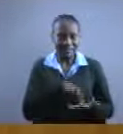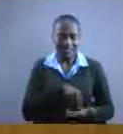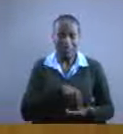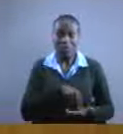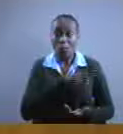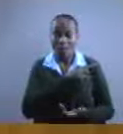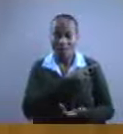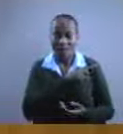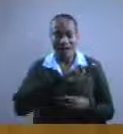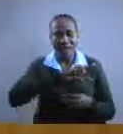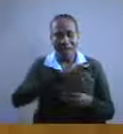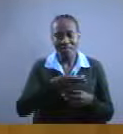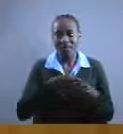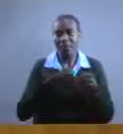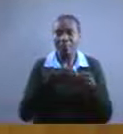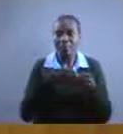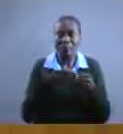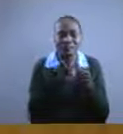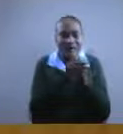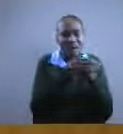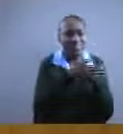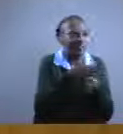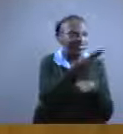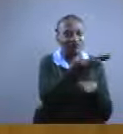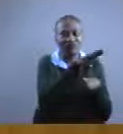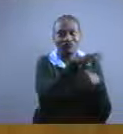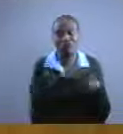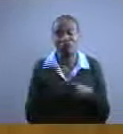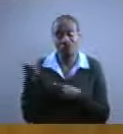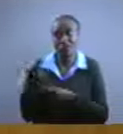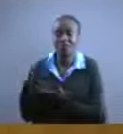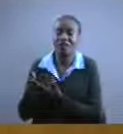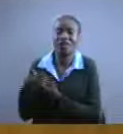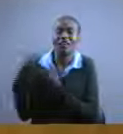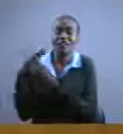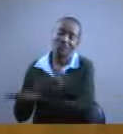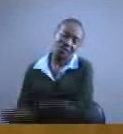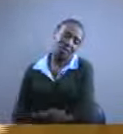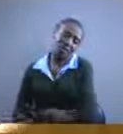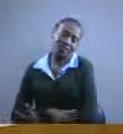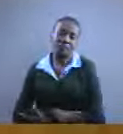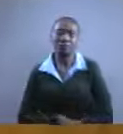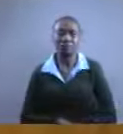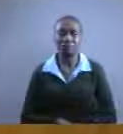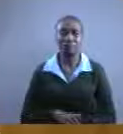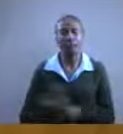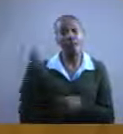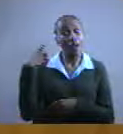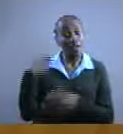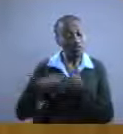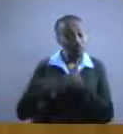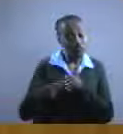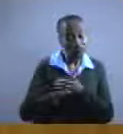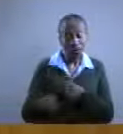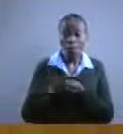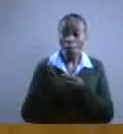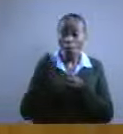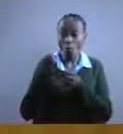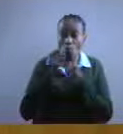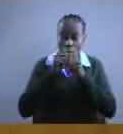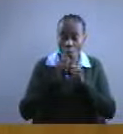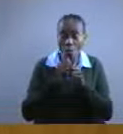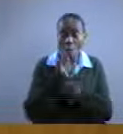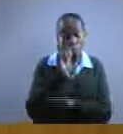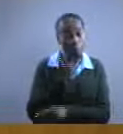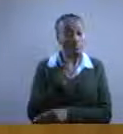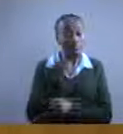somewhere else, so the Honourable Harris can relax. Jill Marcus warned us last week that the effects of South Africa's